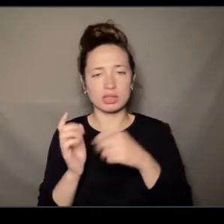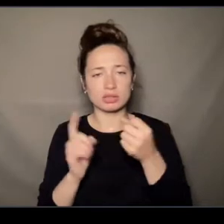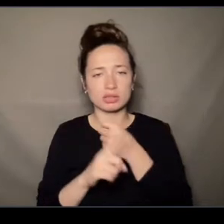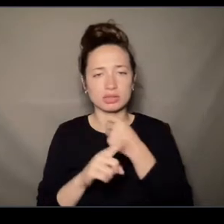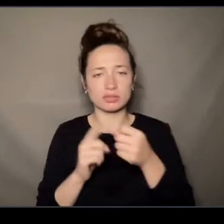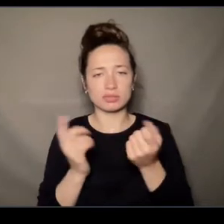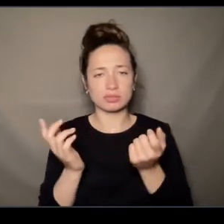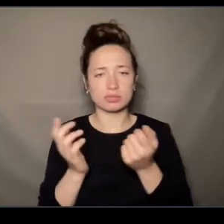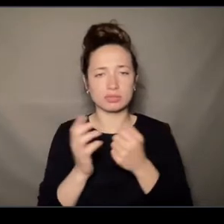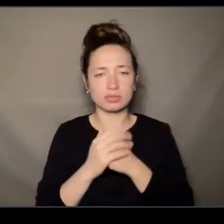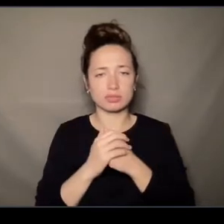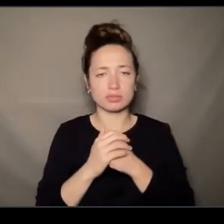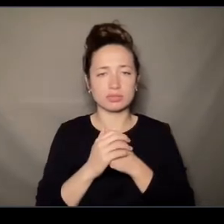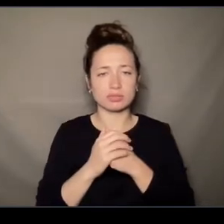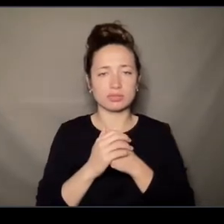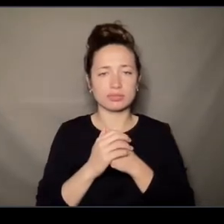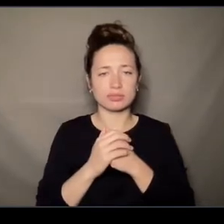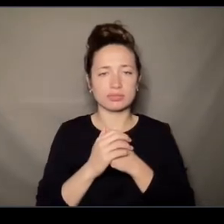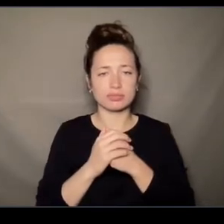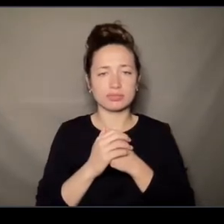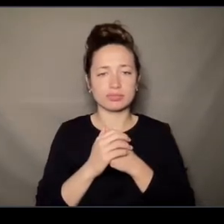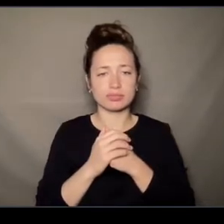So how do we recognize abuse?